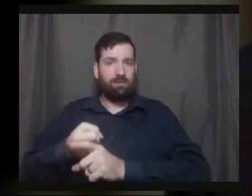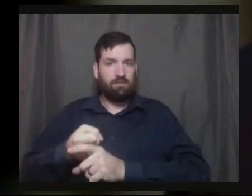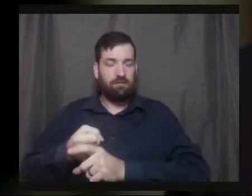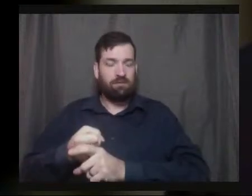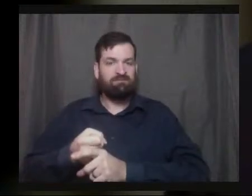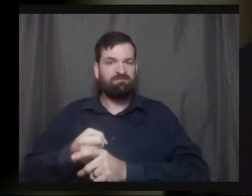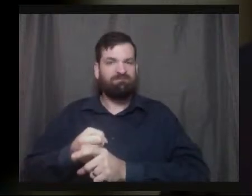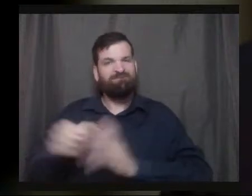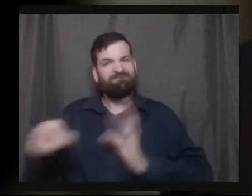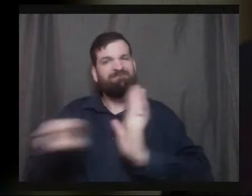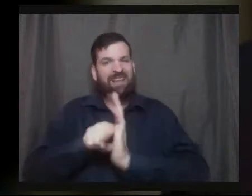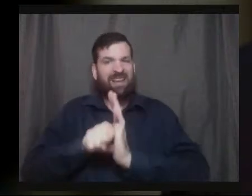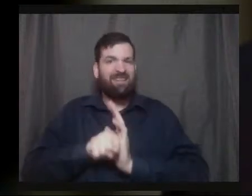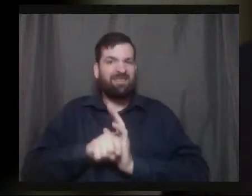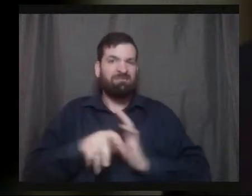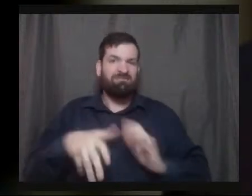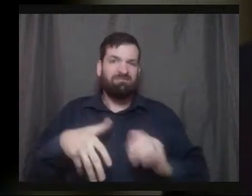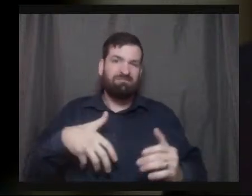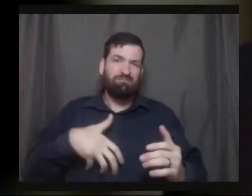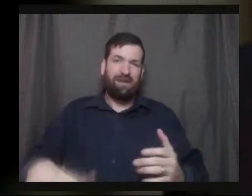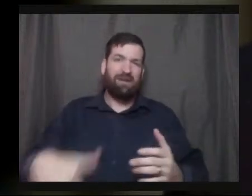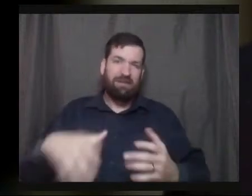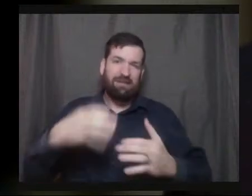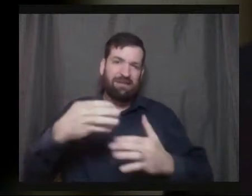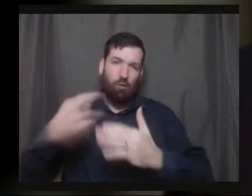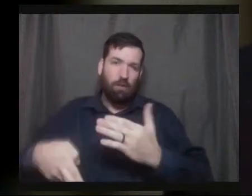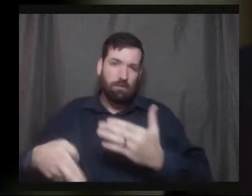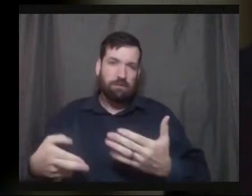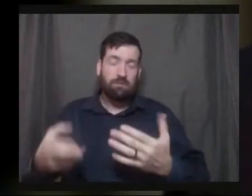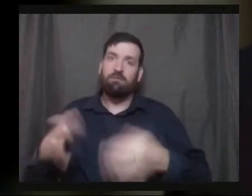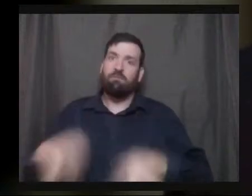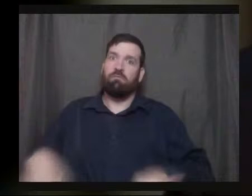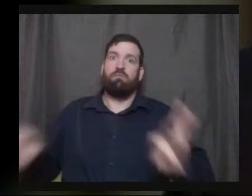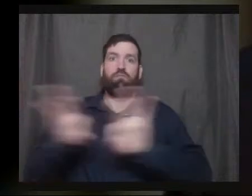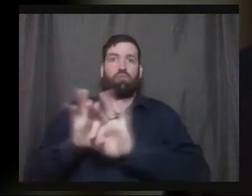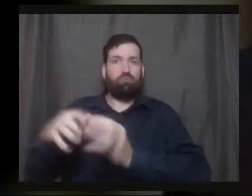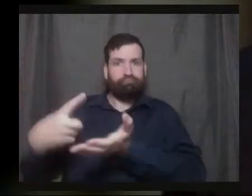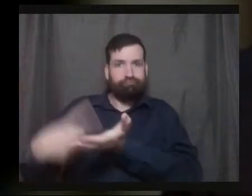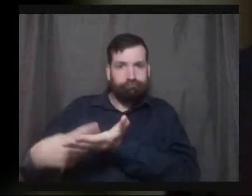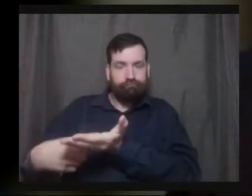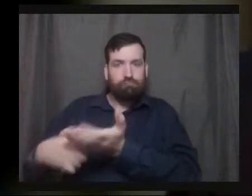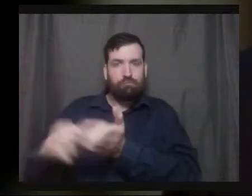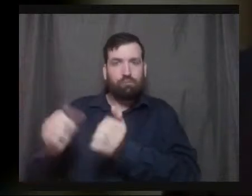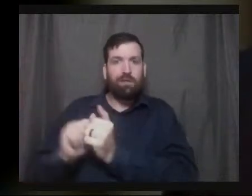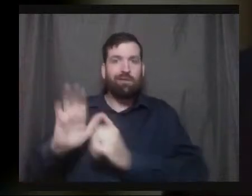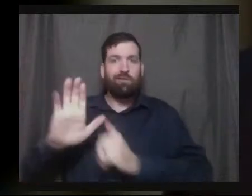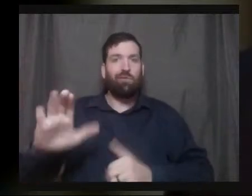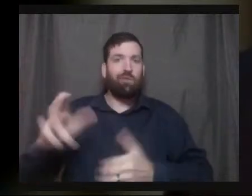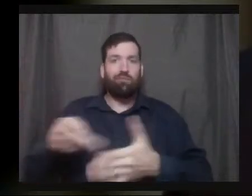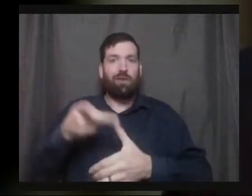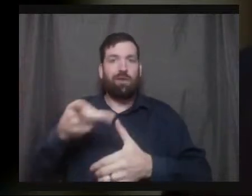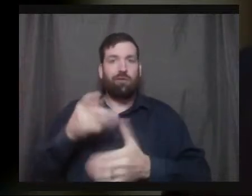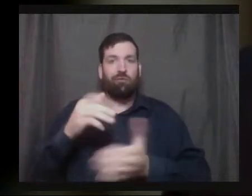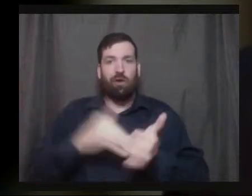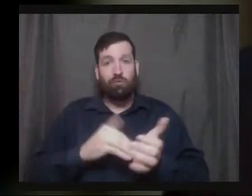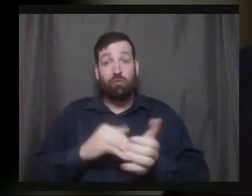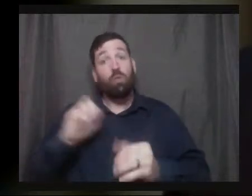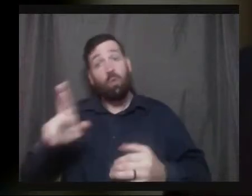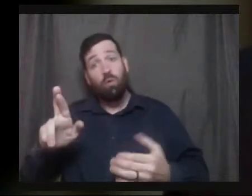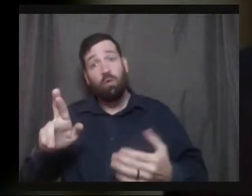pregnancy outcomes, and a very important conversation to have with your primary care physician and or